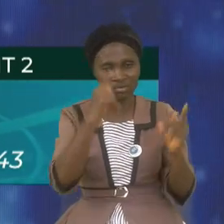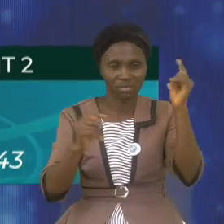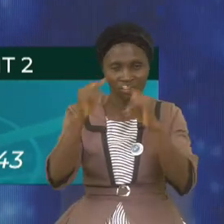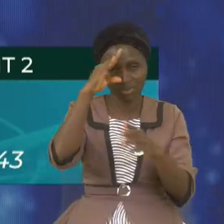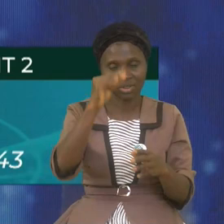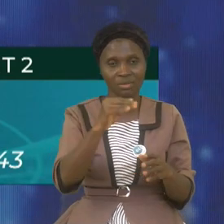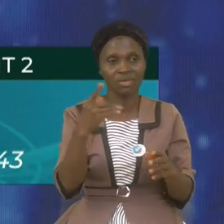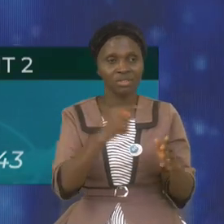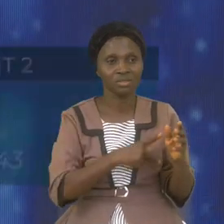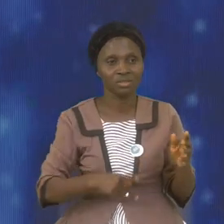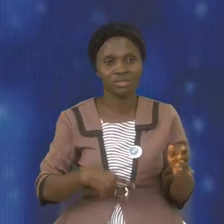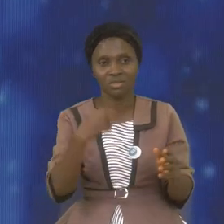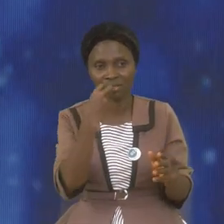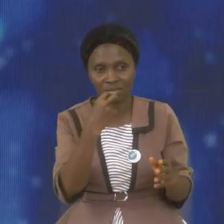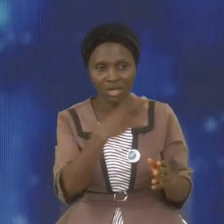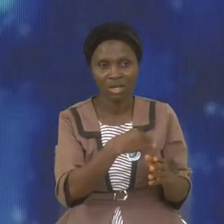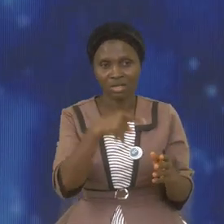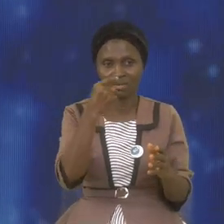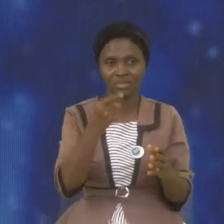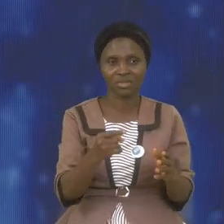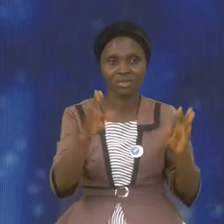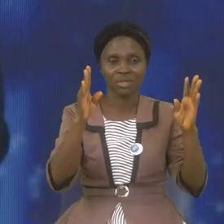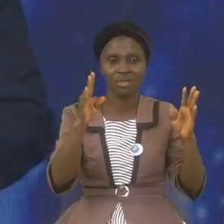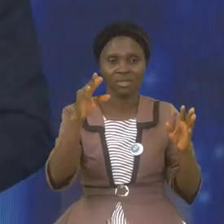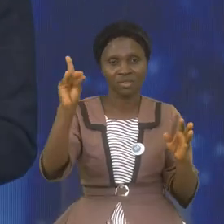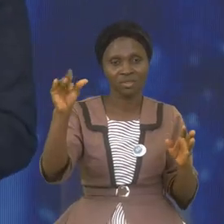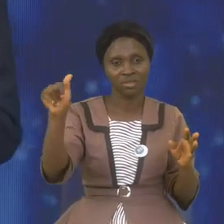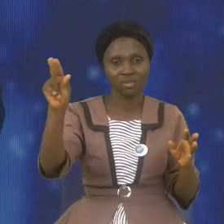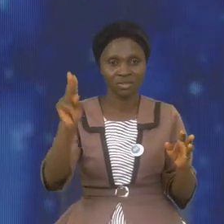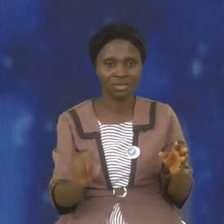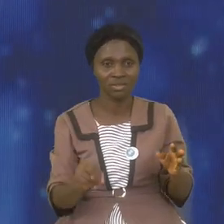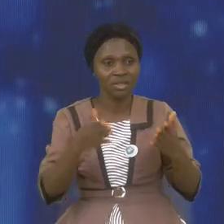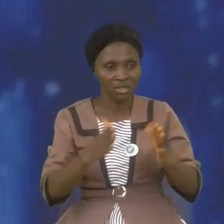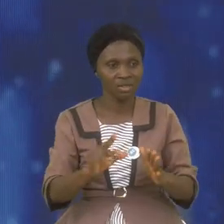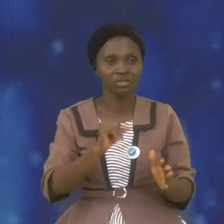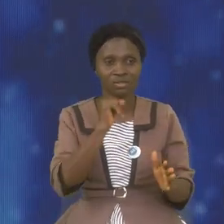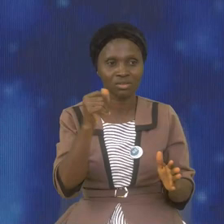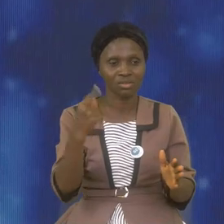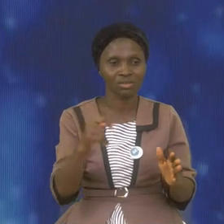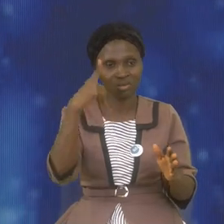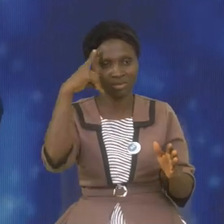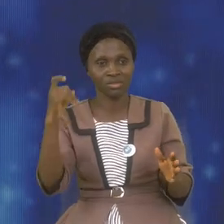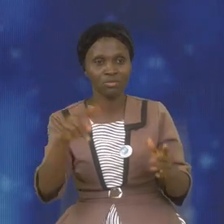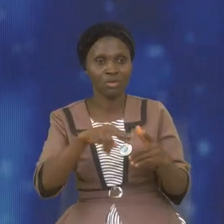Daniel, let not the dream or the interpretation thereof trouble thee.